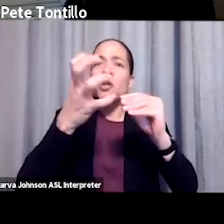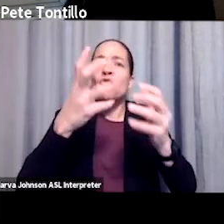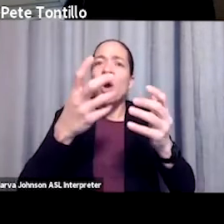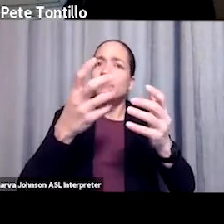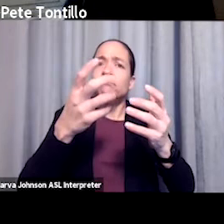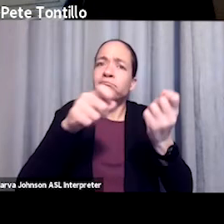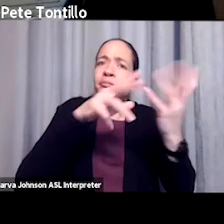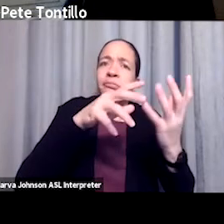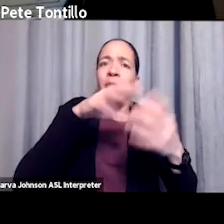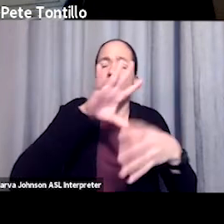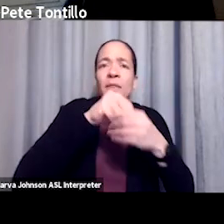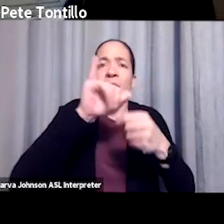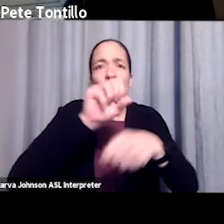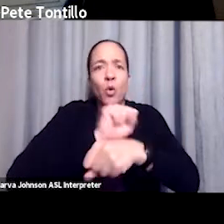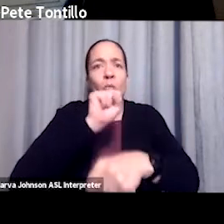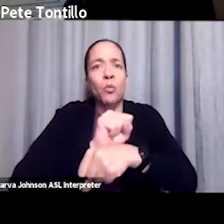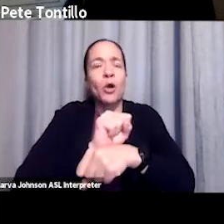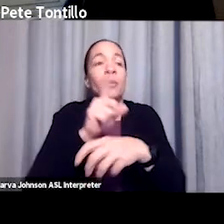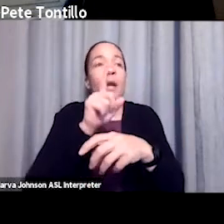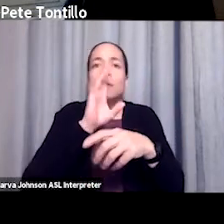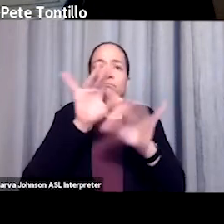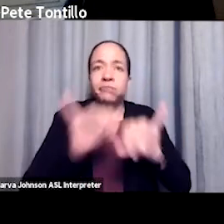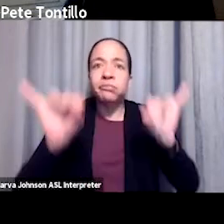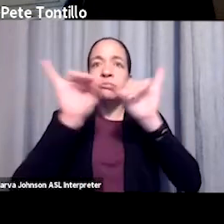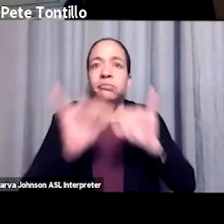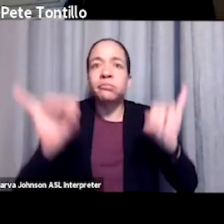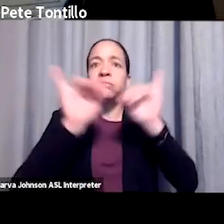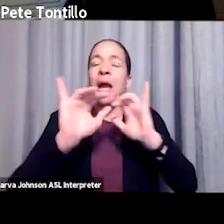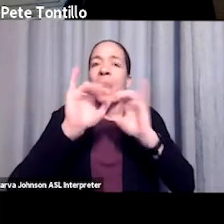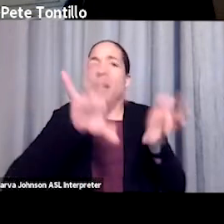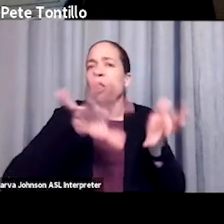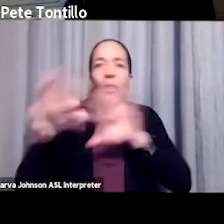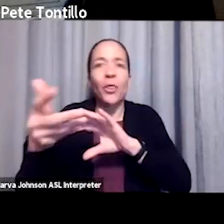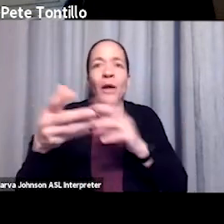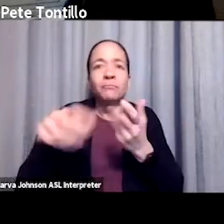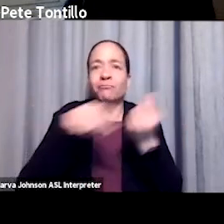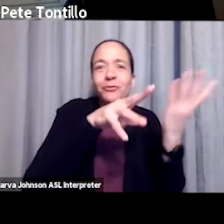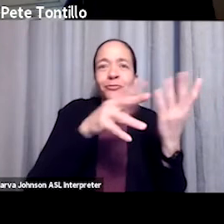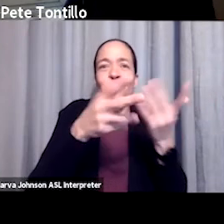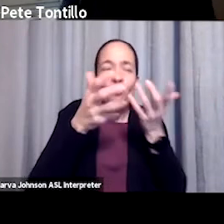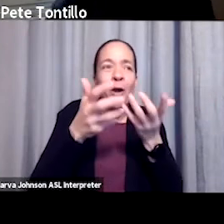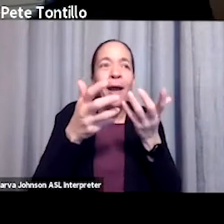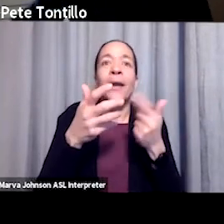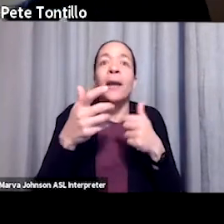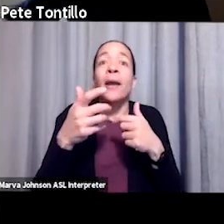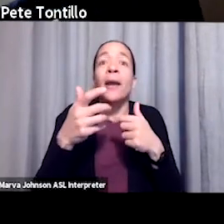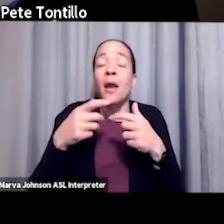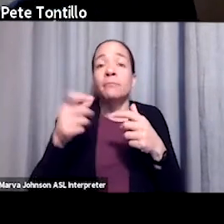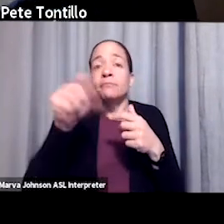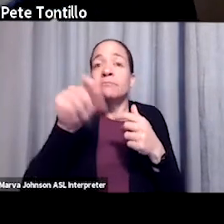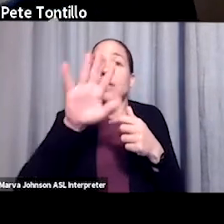be. We encourage you to give it a little thought and put some ideas in the Q&A section, and we can lift a couple up here for conversation.